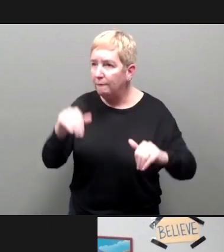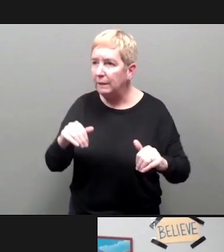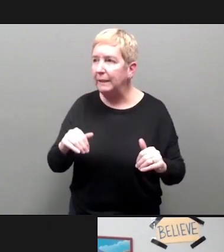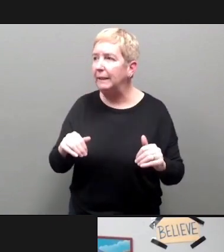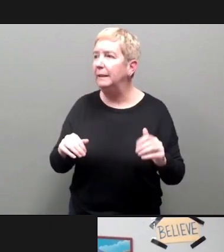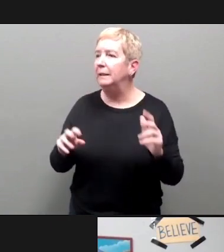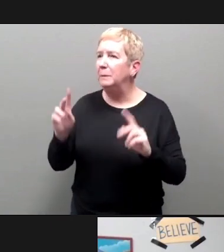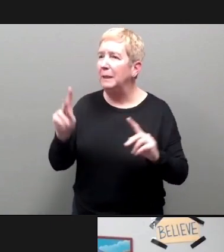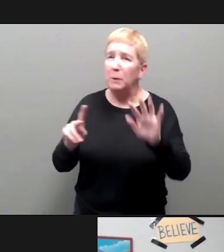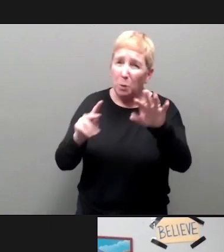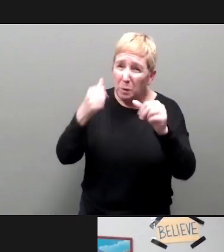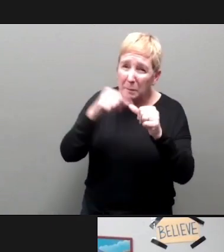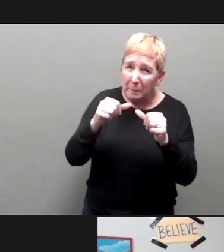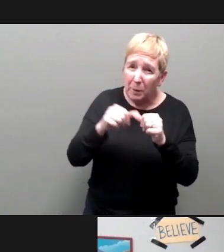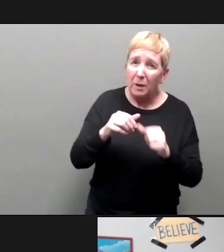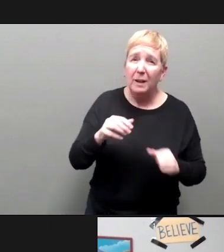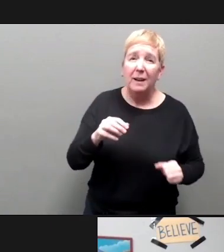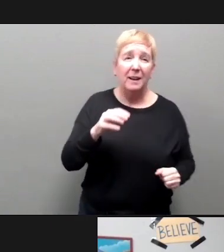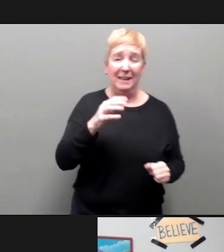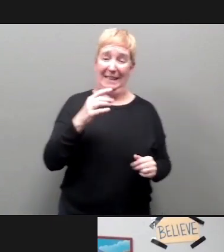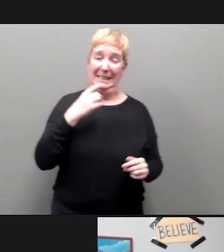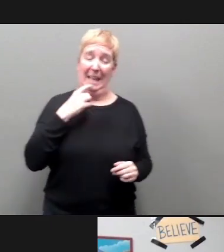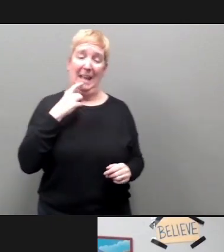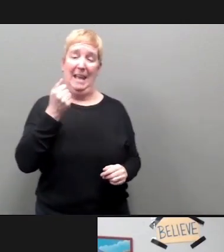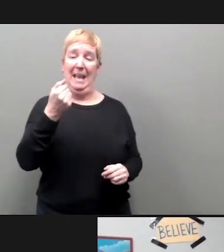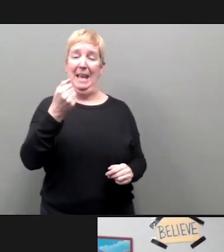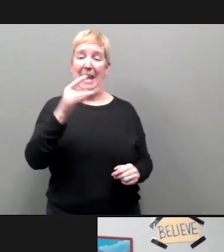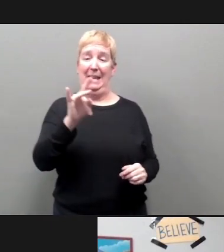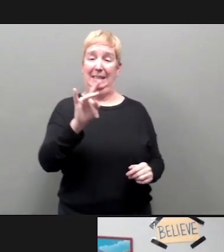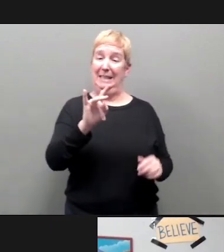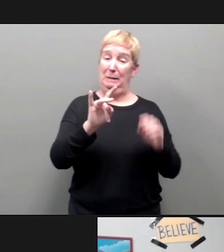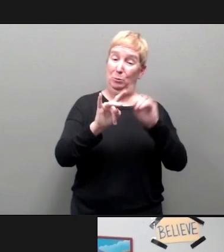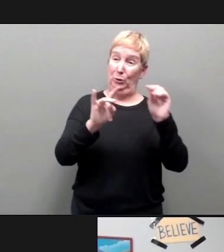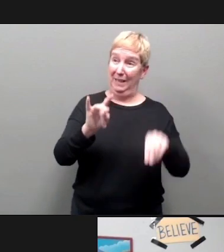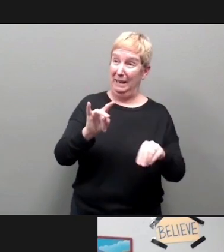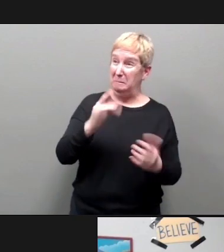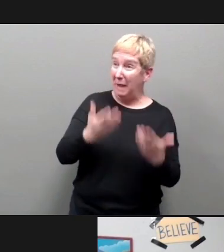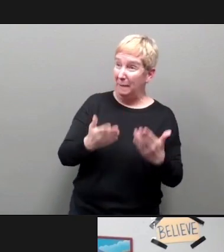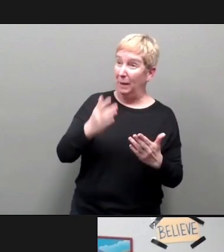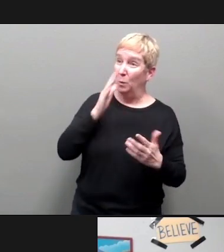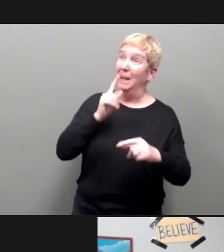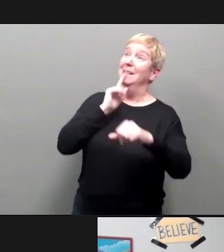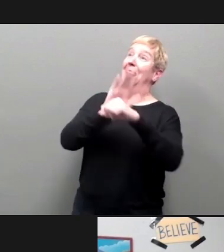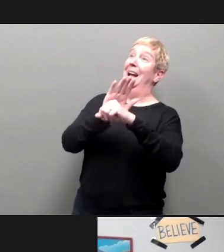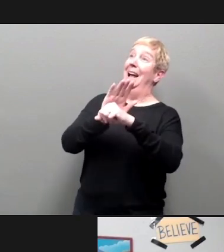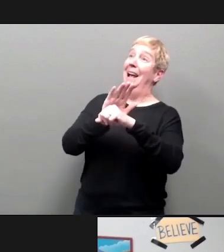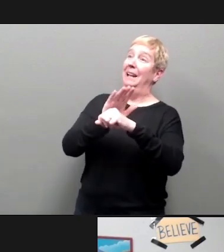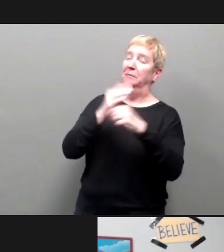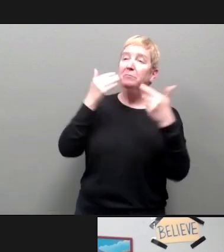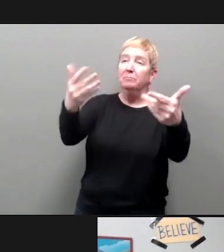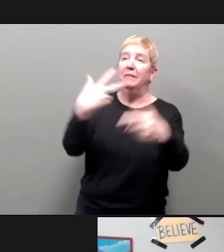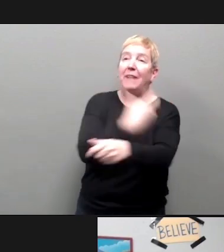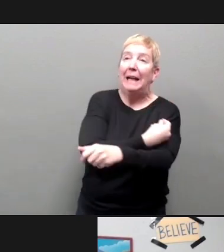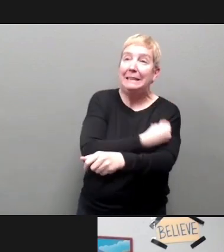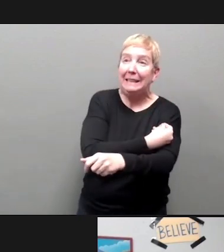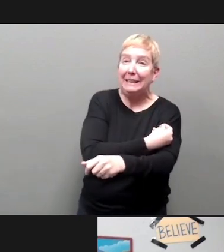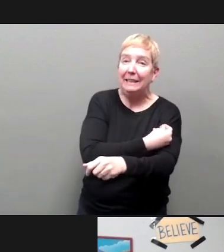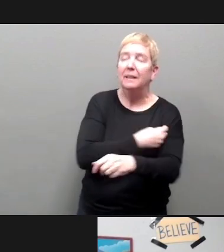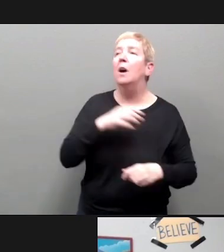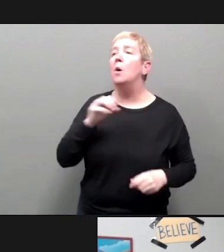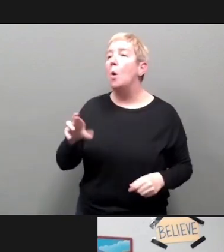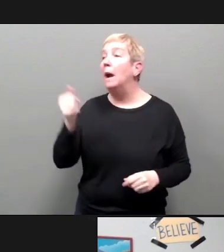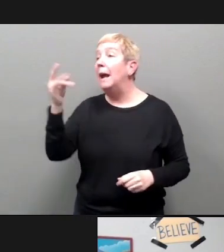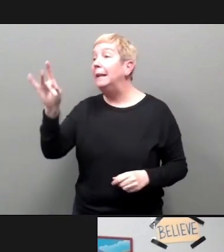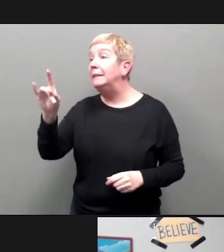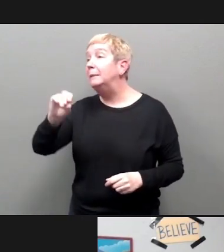18% of New Mexicans made a New Year's resolution to get their first vaccine, or you decided to get the booster, but those are